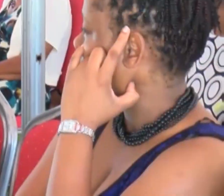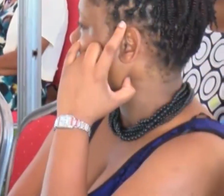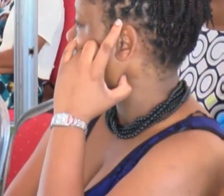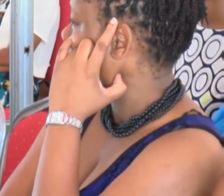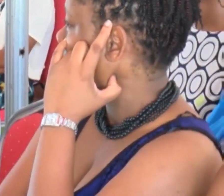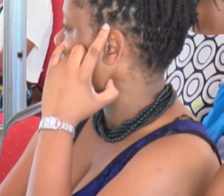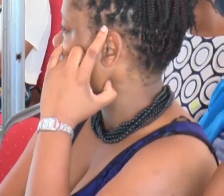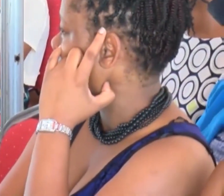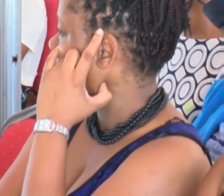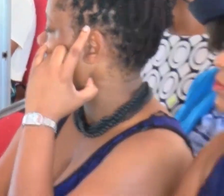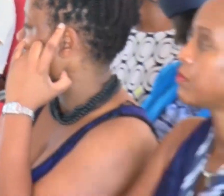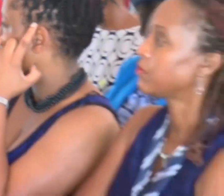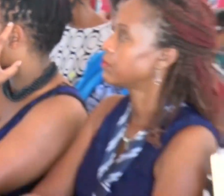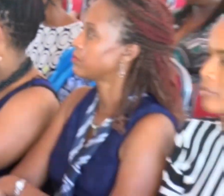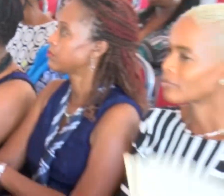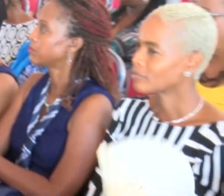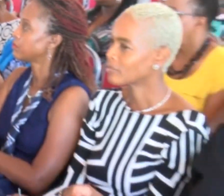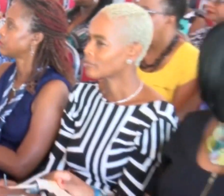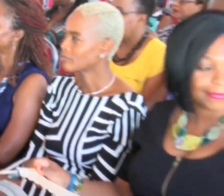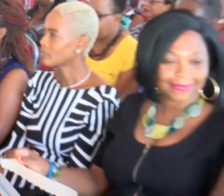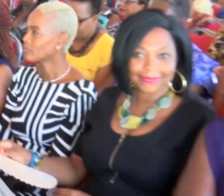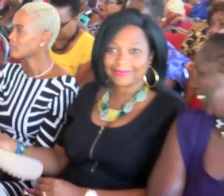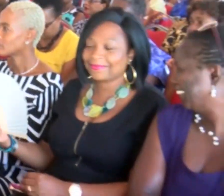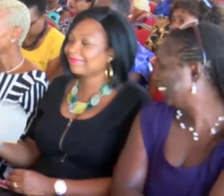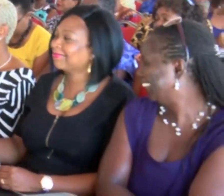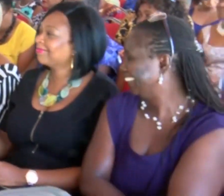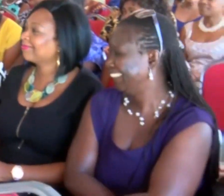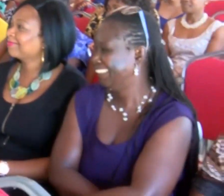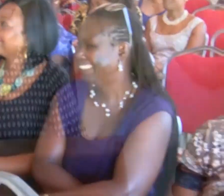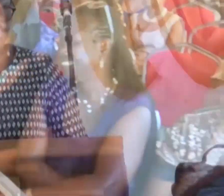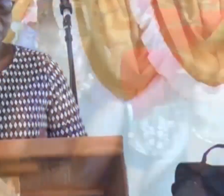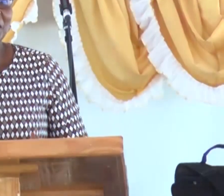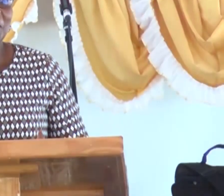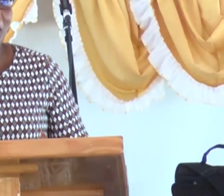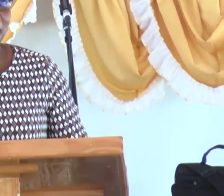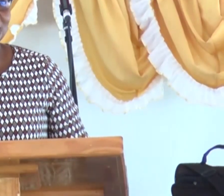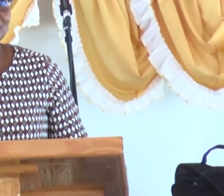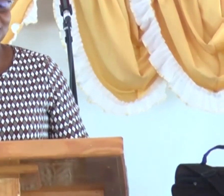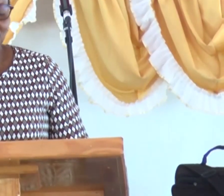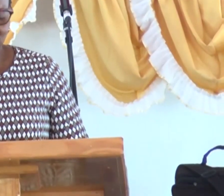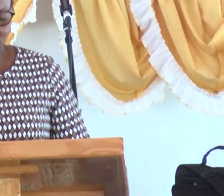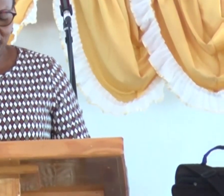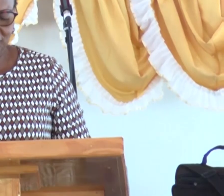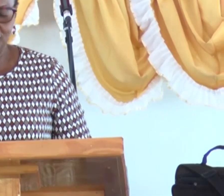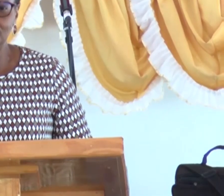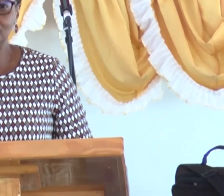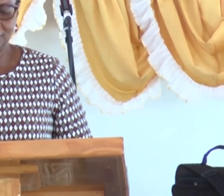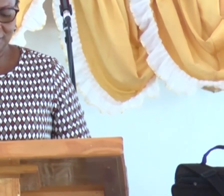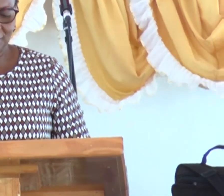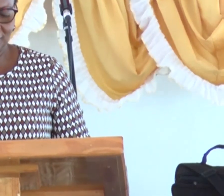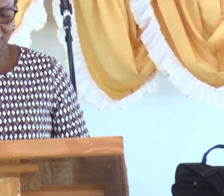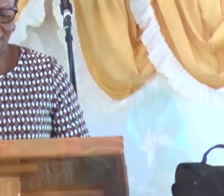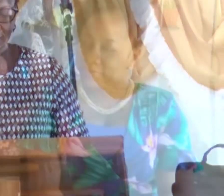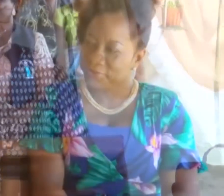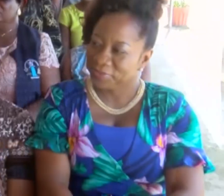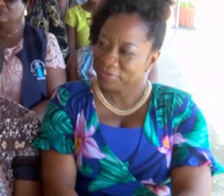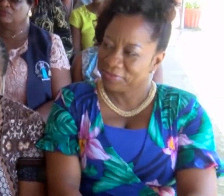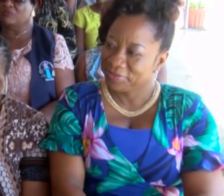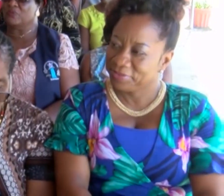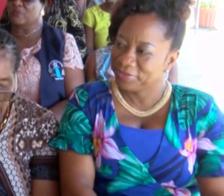Answer Family Church in Battley St. Peter, Ms. Sue said the association has embarked on a project called